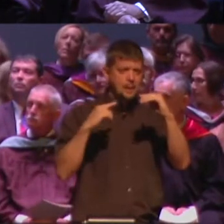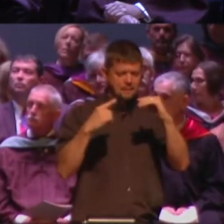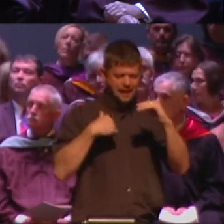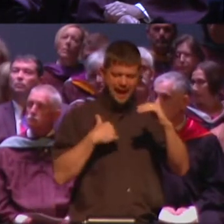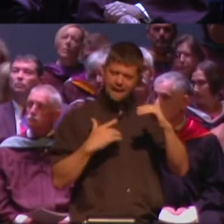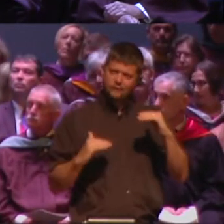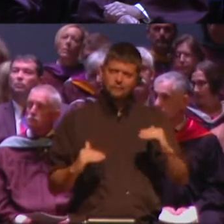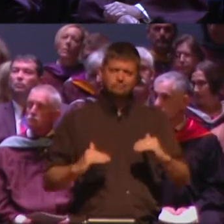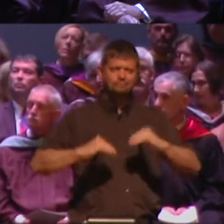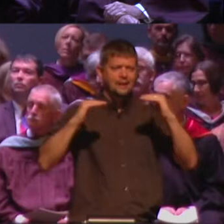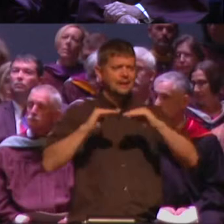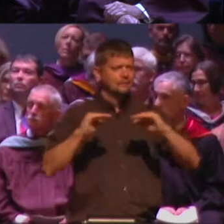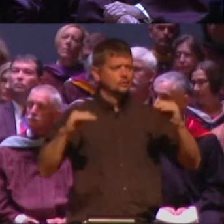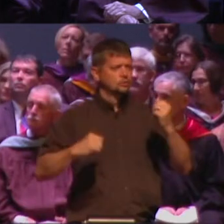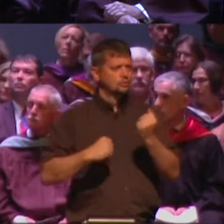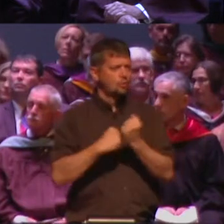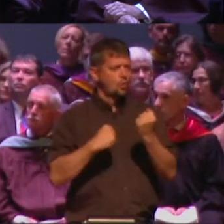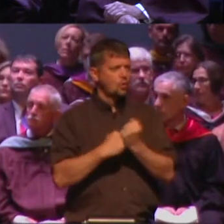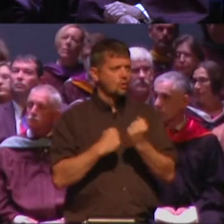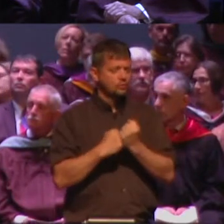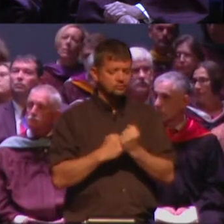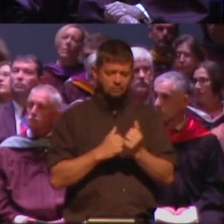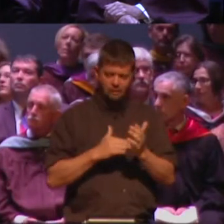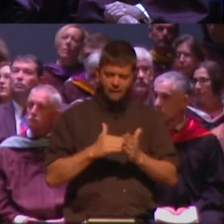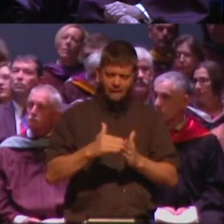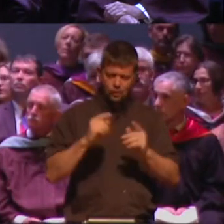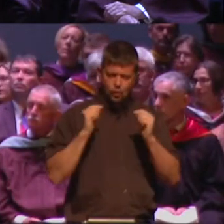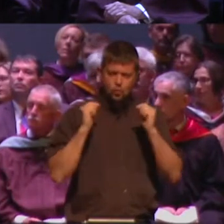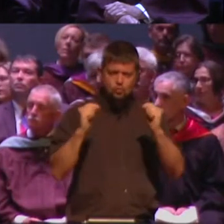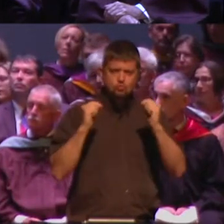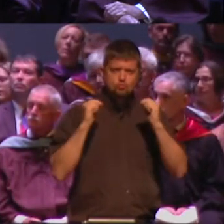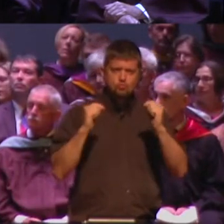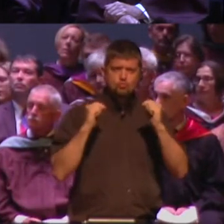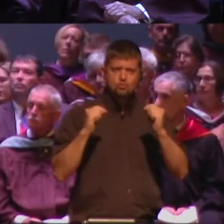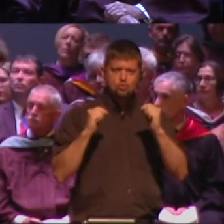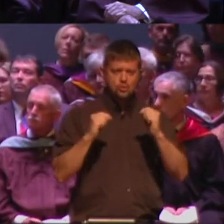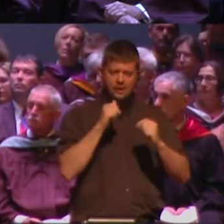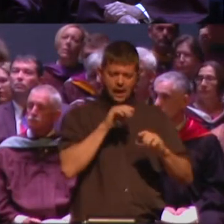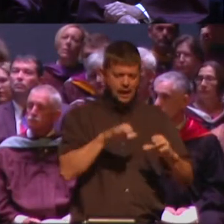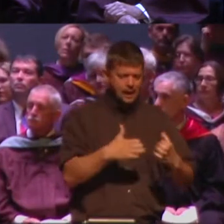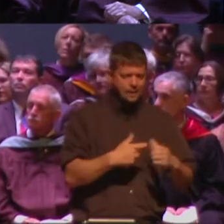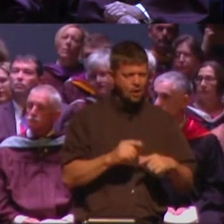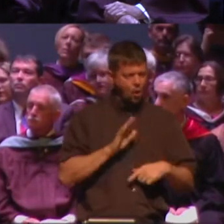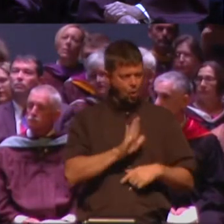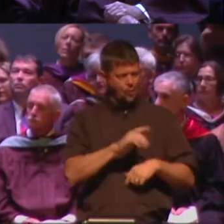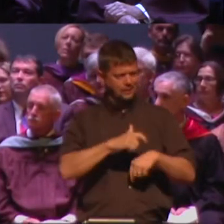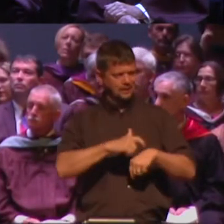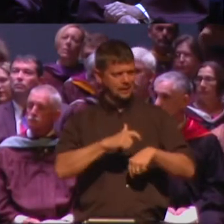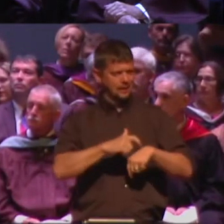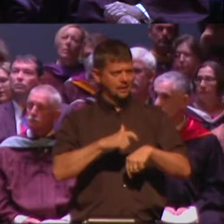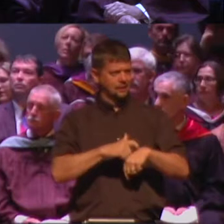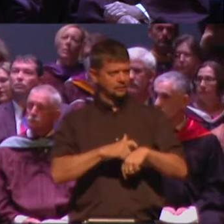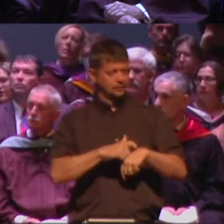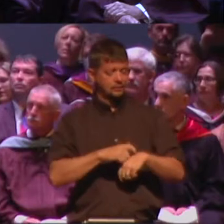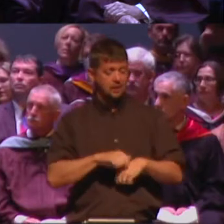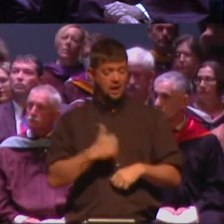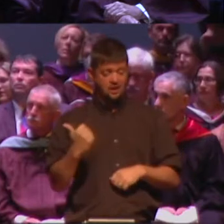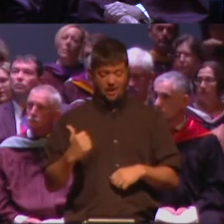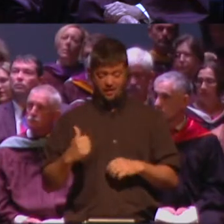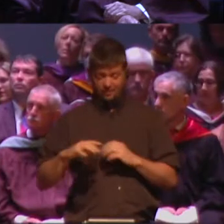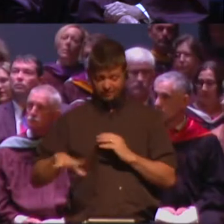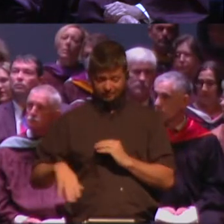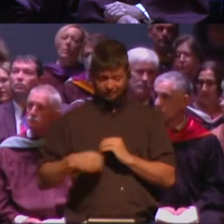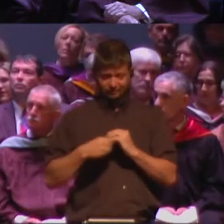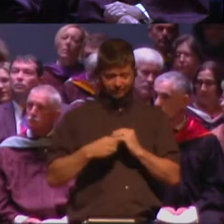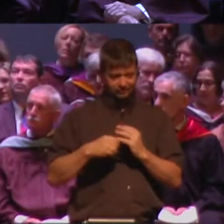of support. She often tutors students outside of class on her own time." An additional comment from a fellow faculty